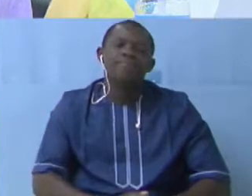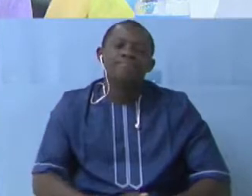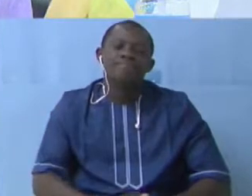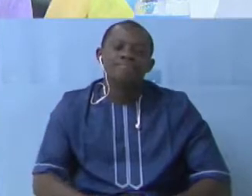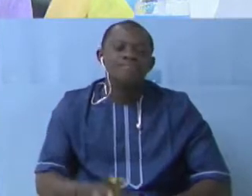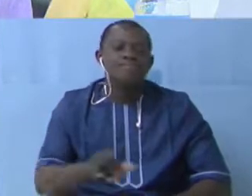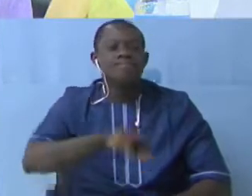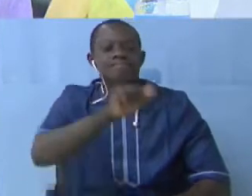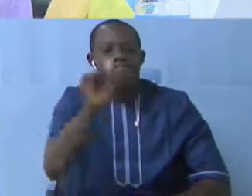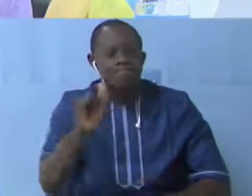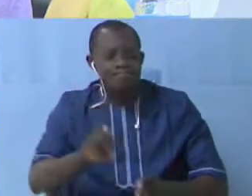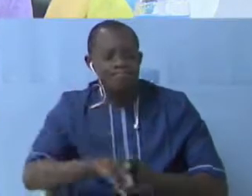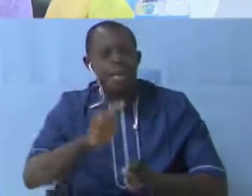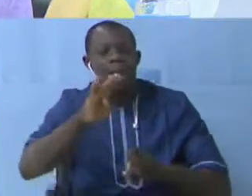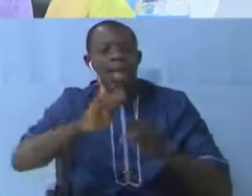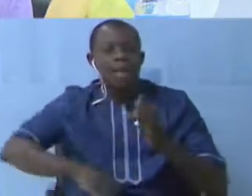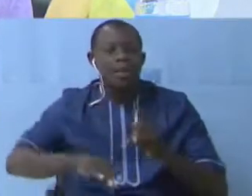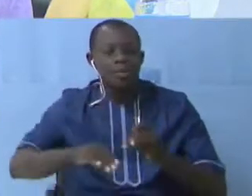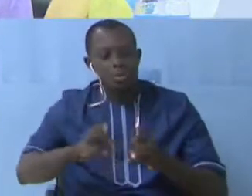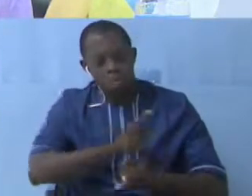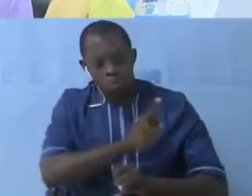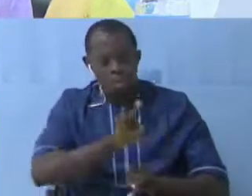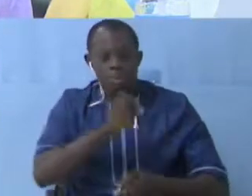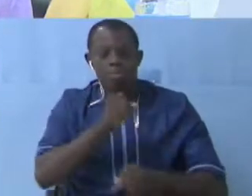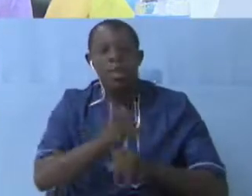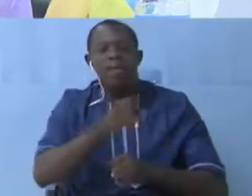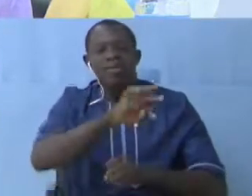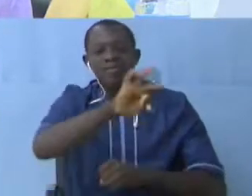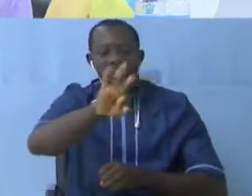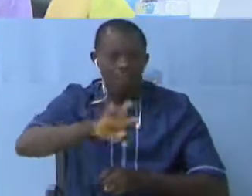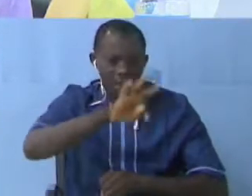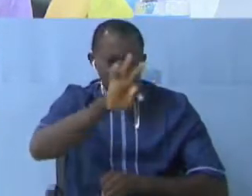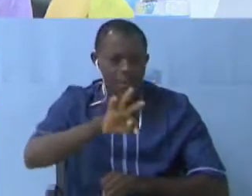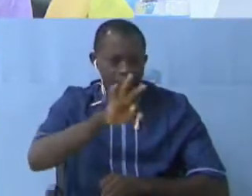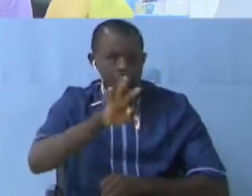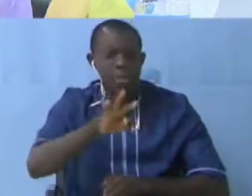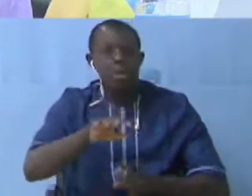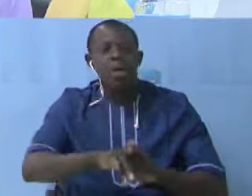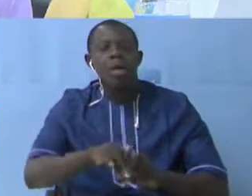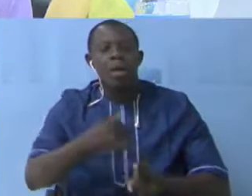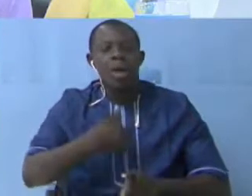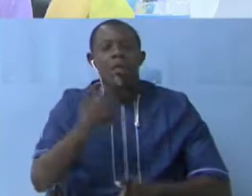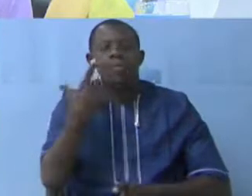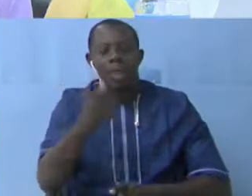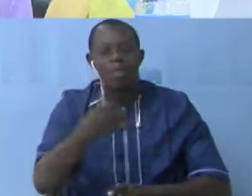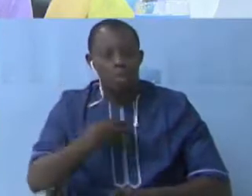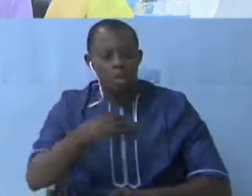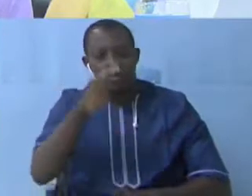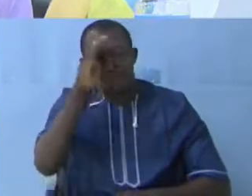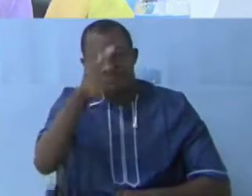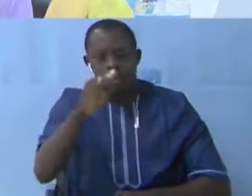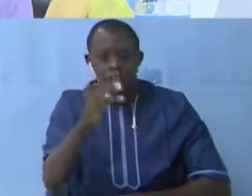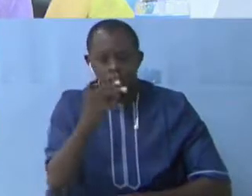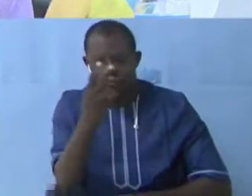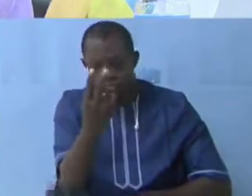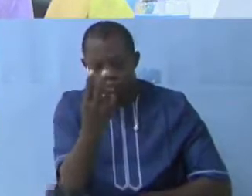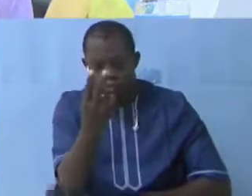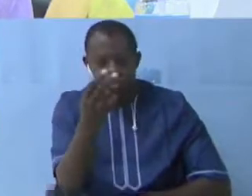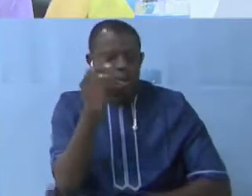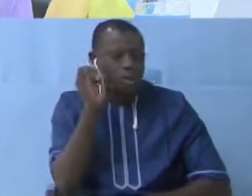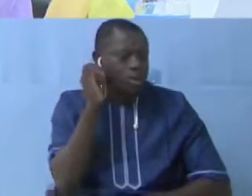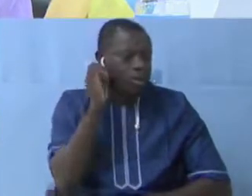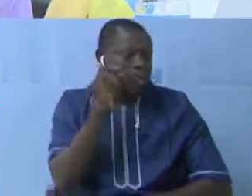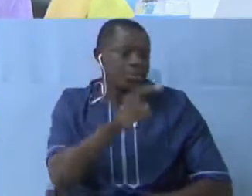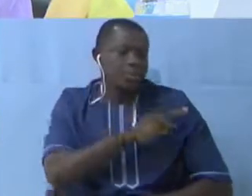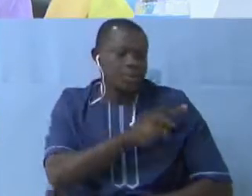And at the end we became family. mujjeental gi sax ñu nekk benn njaboot. I would like to thank two sisters particularly.